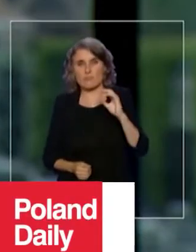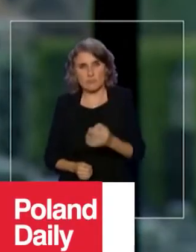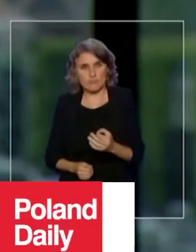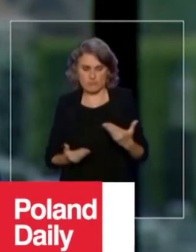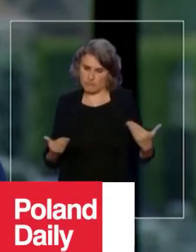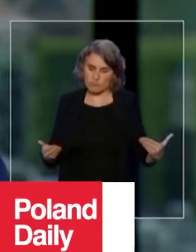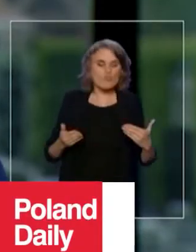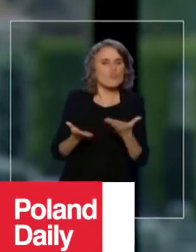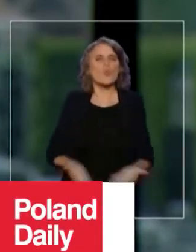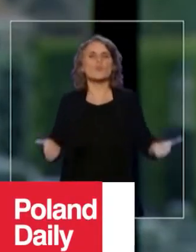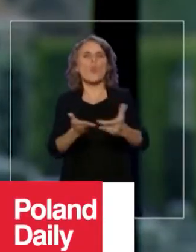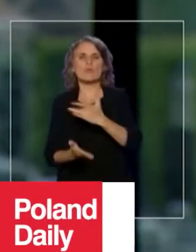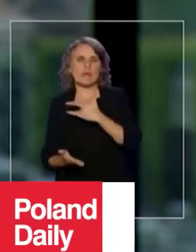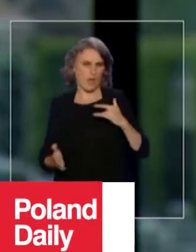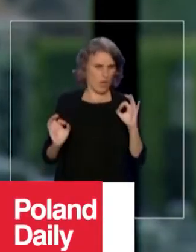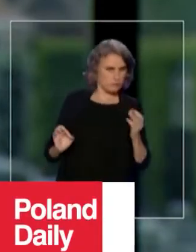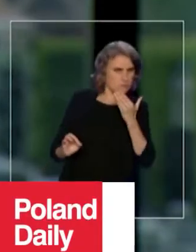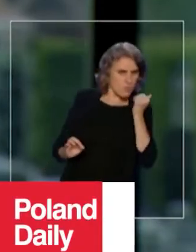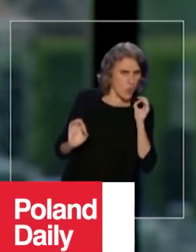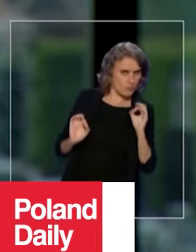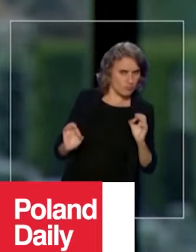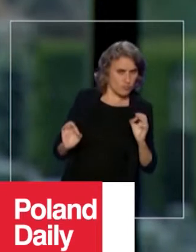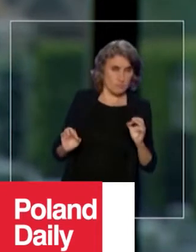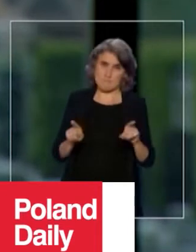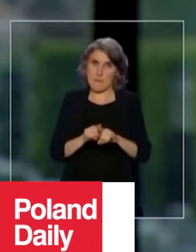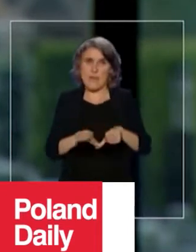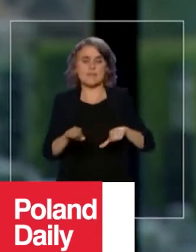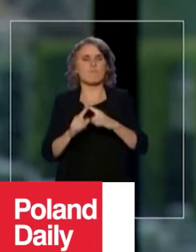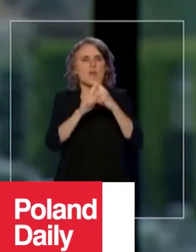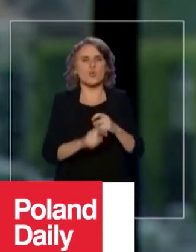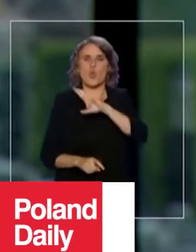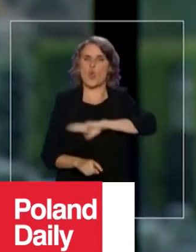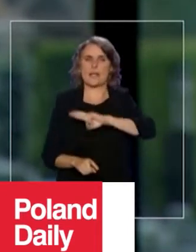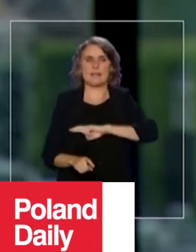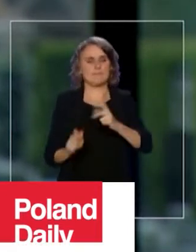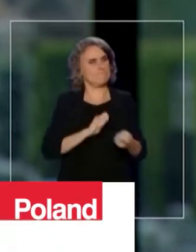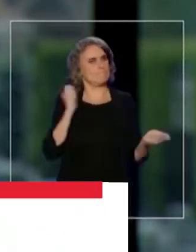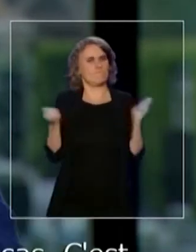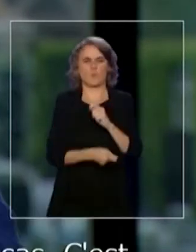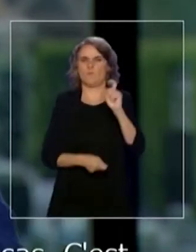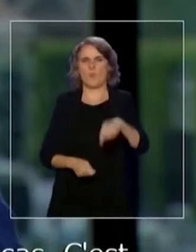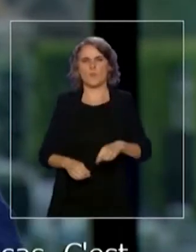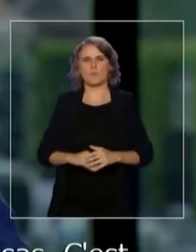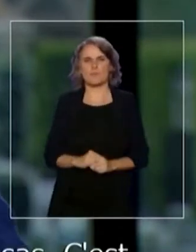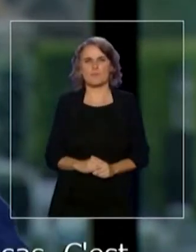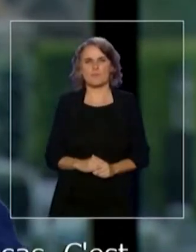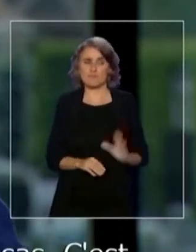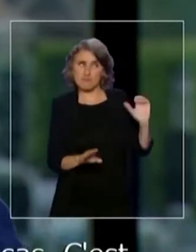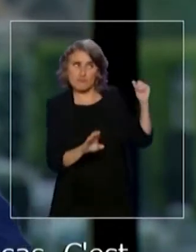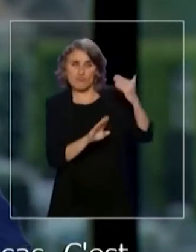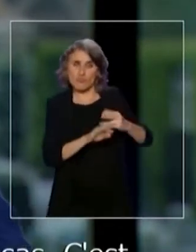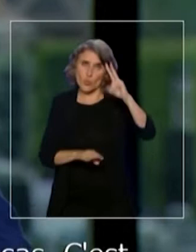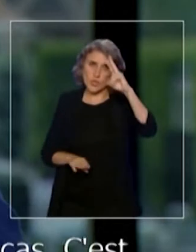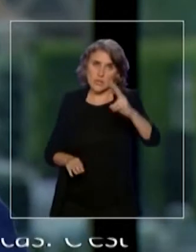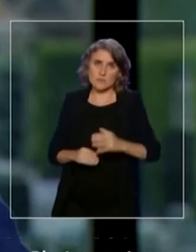As you've understood, vaccinations are not immediately mandatory for everyone, but we will extend as much as possible the health pass to